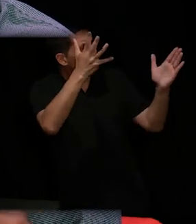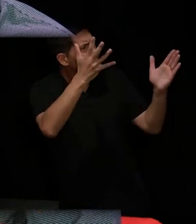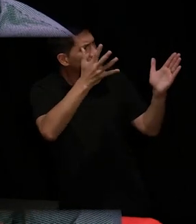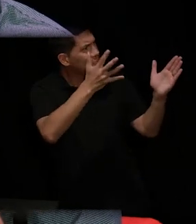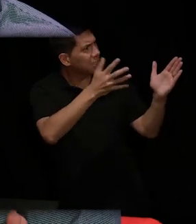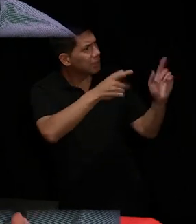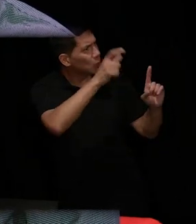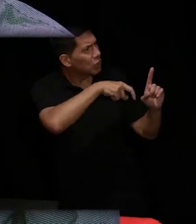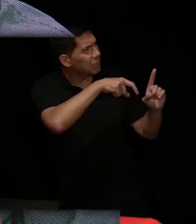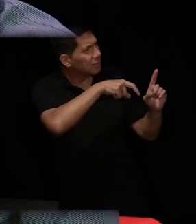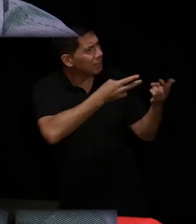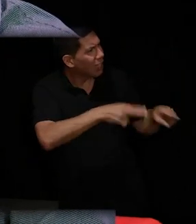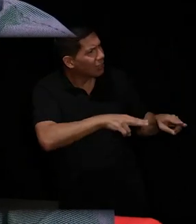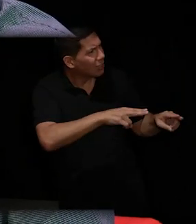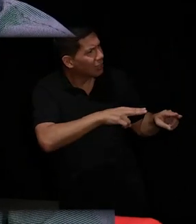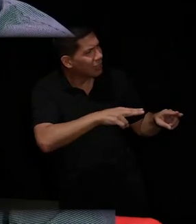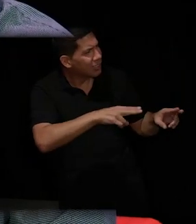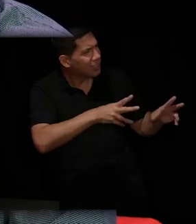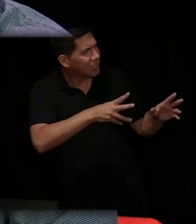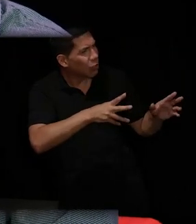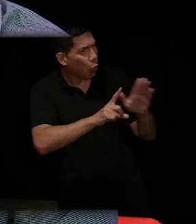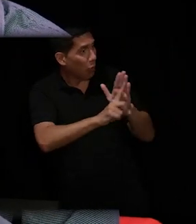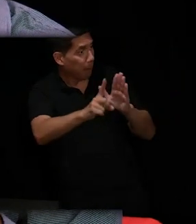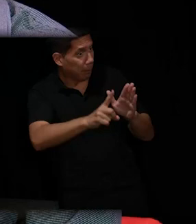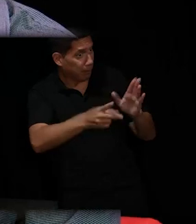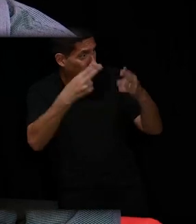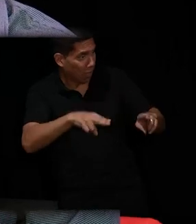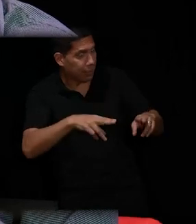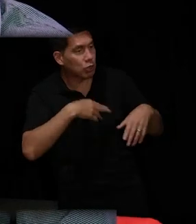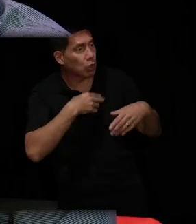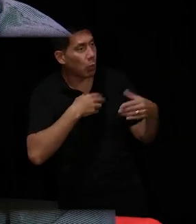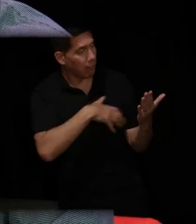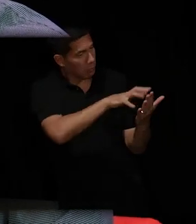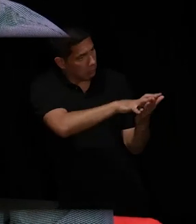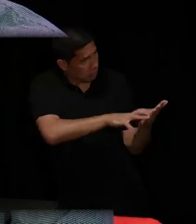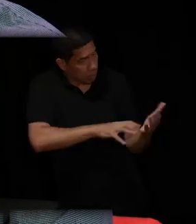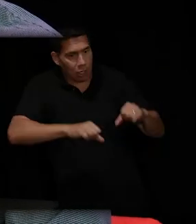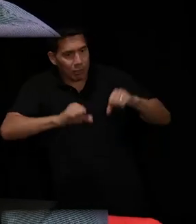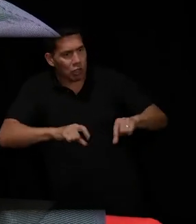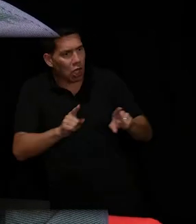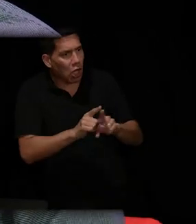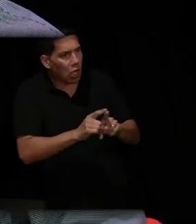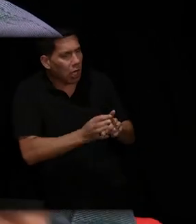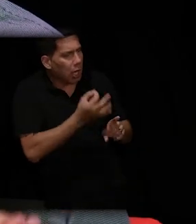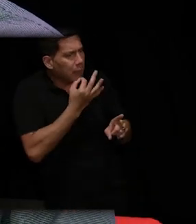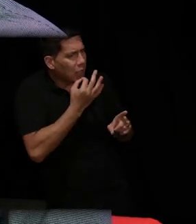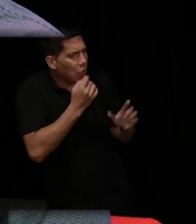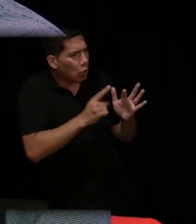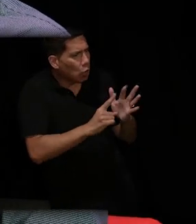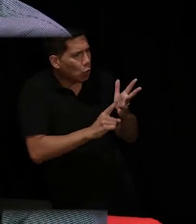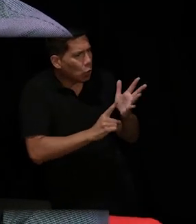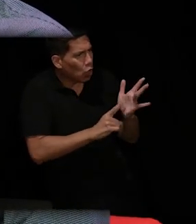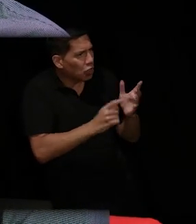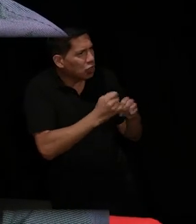representative died or a celebrity died and we had to put out a statement where the president sort of does a mini eulogy for that person. So that's the term death